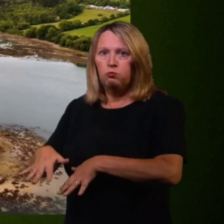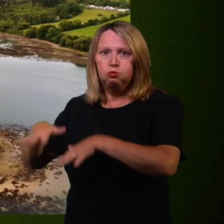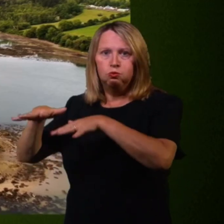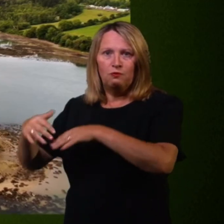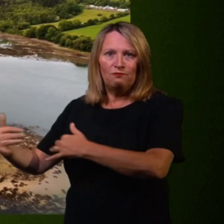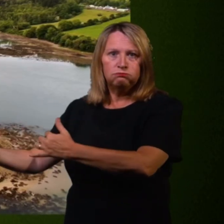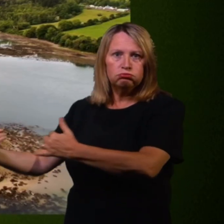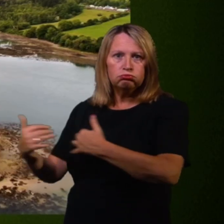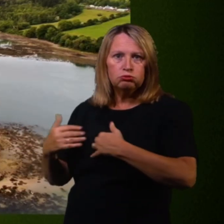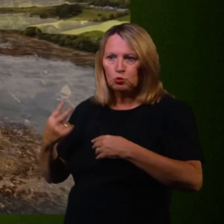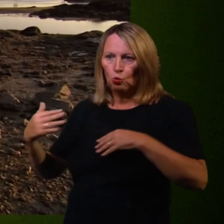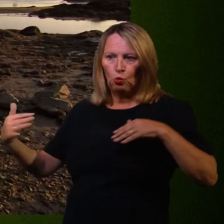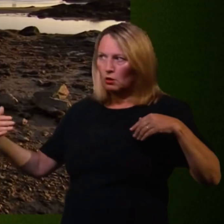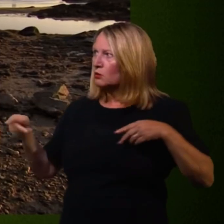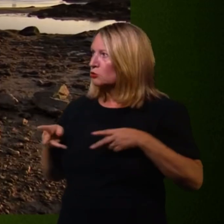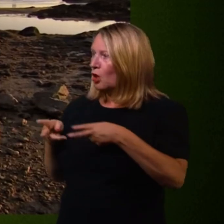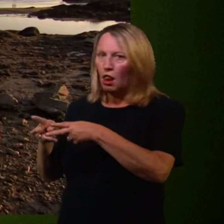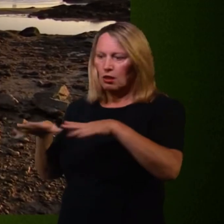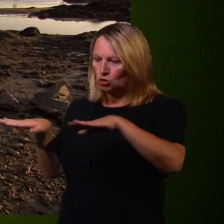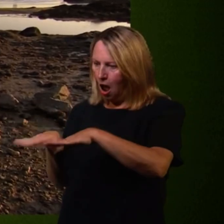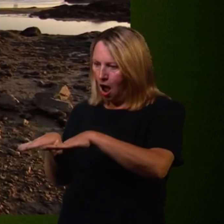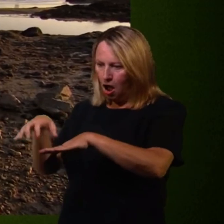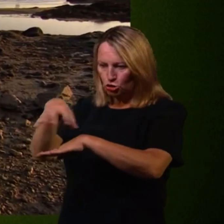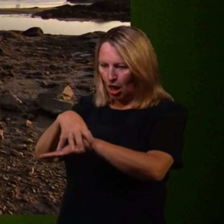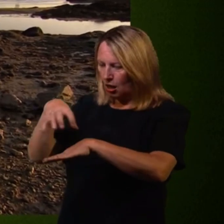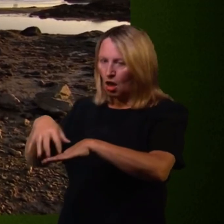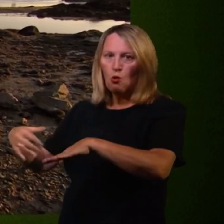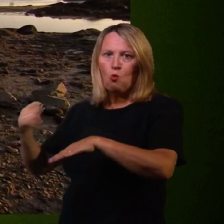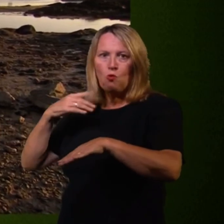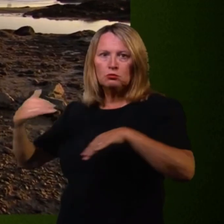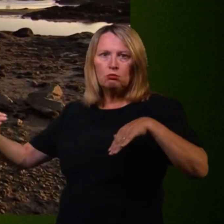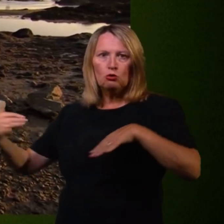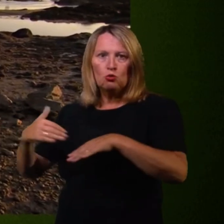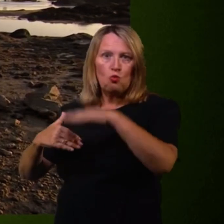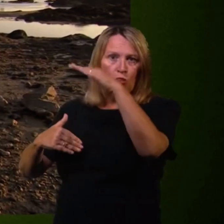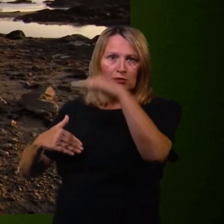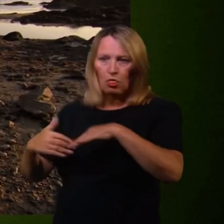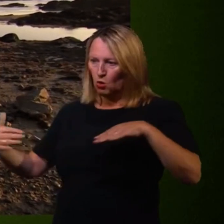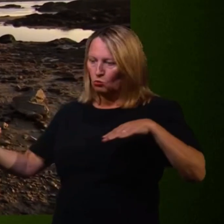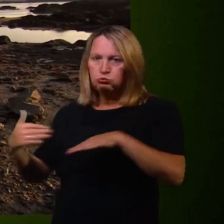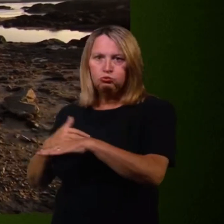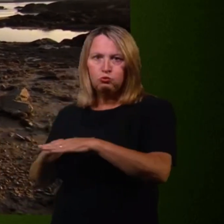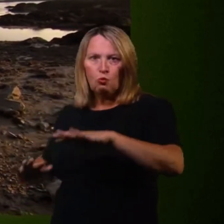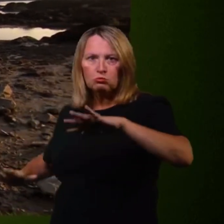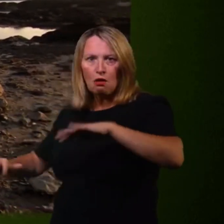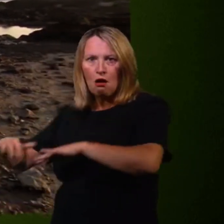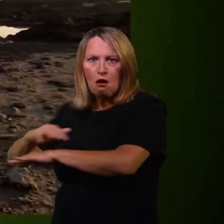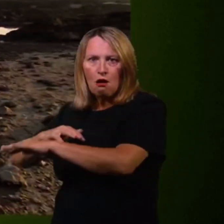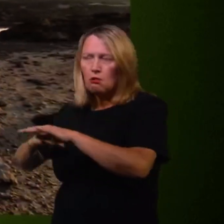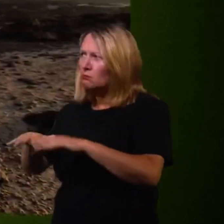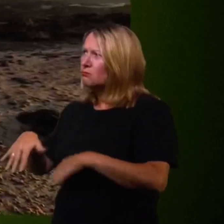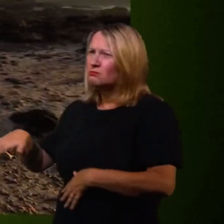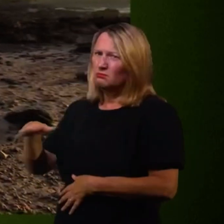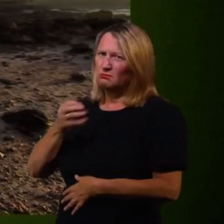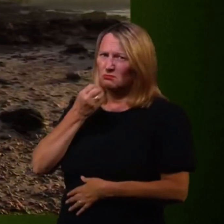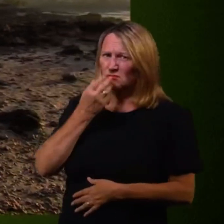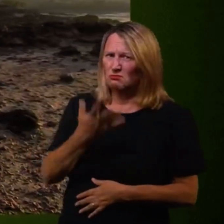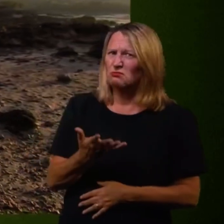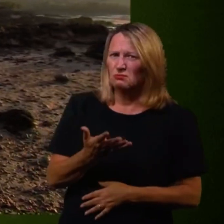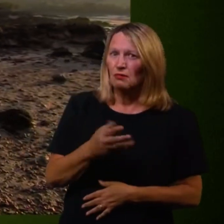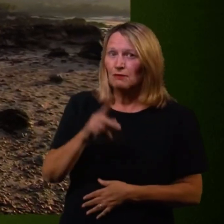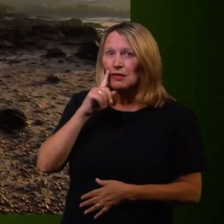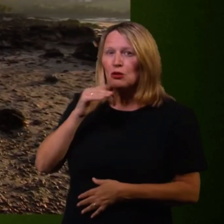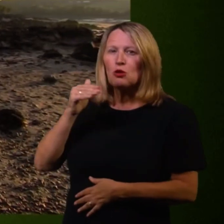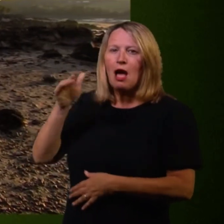two sides, on the northeast and the southwest. So an absolutely amazing spot. Now, if you look across to the island of